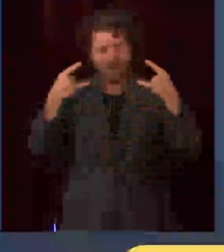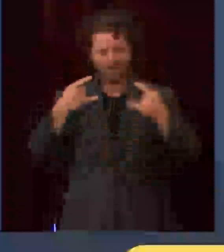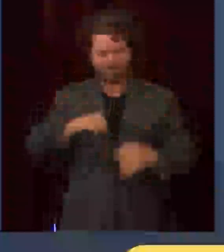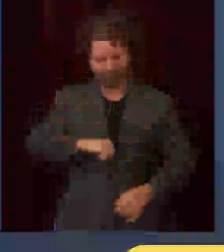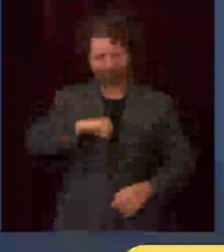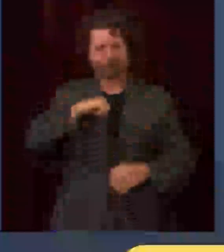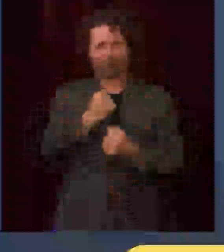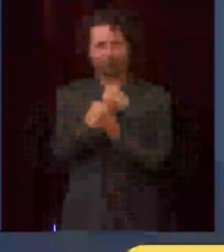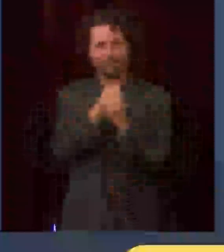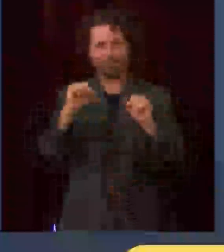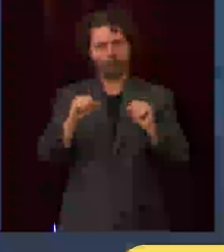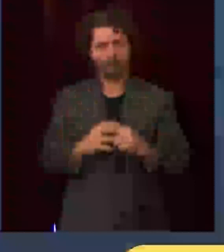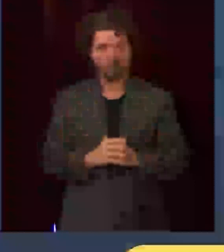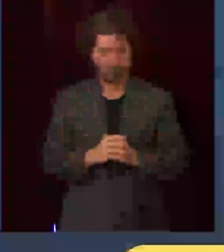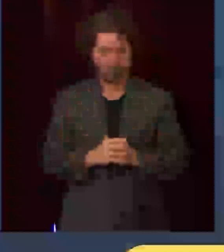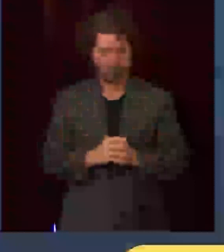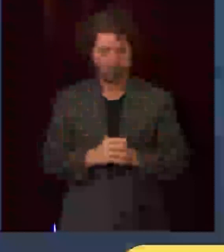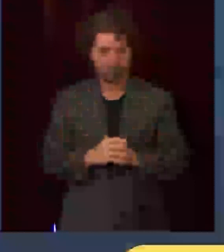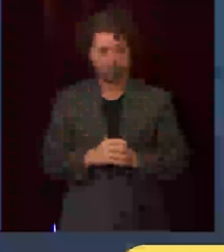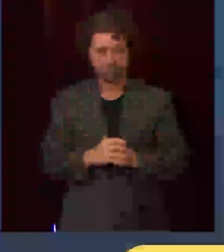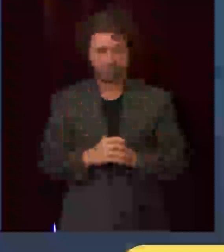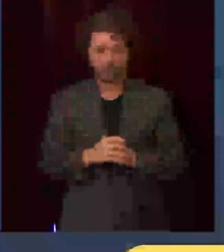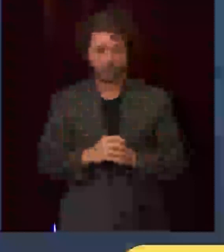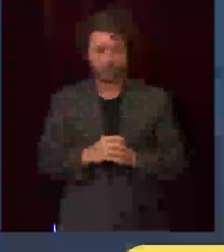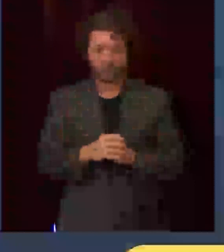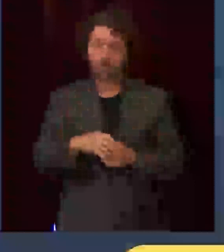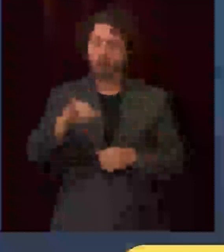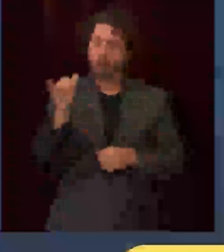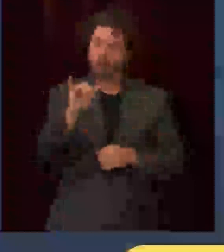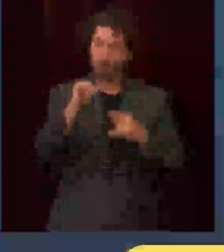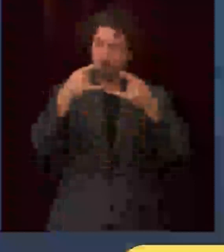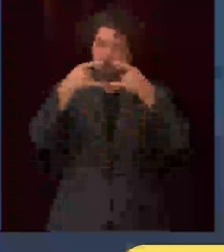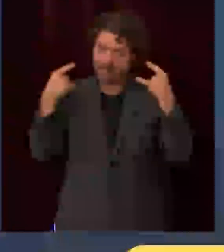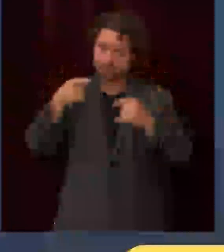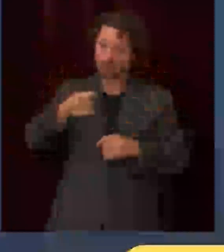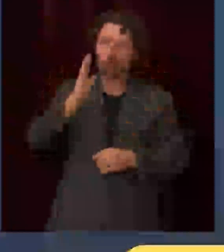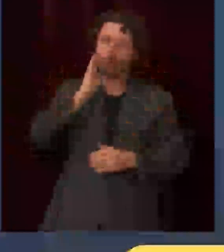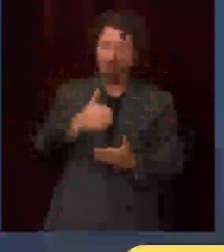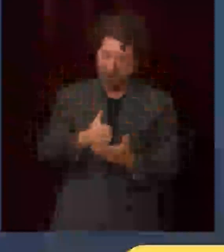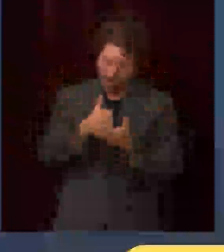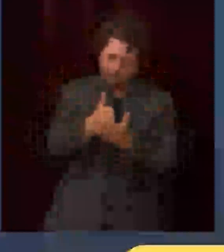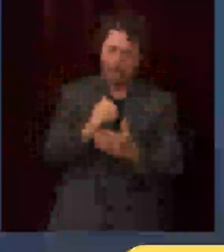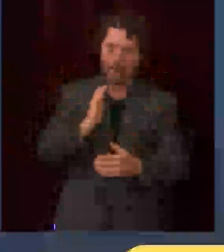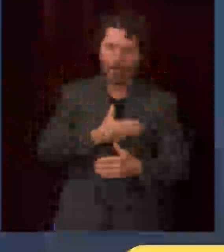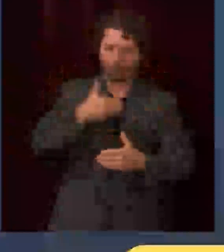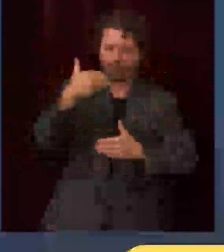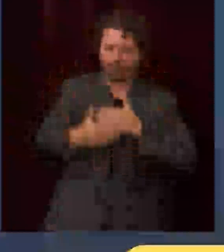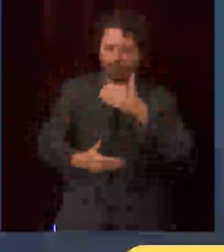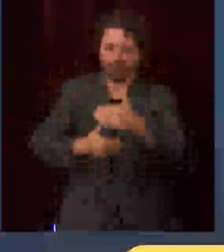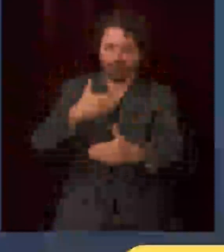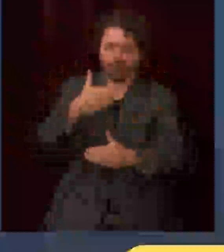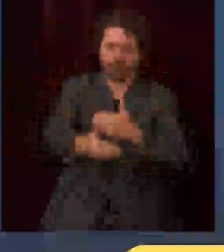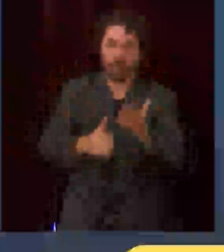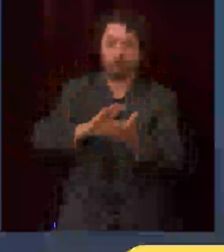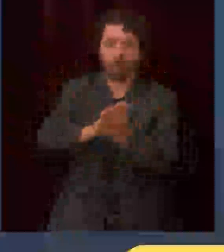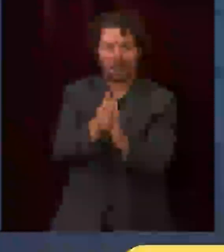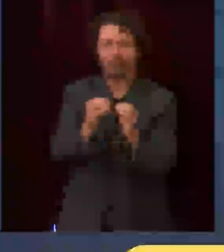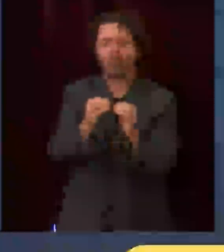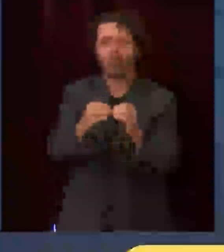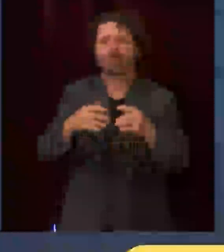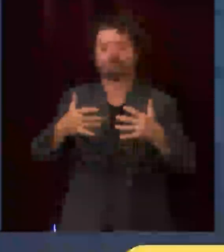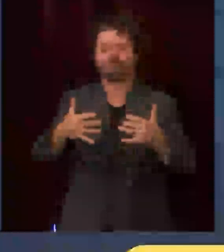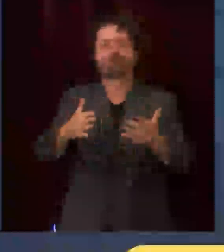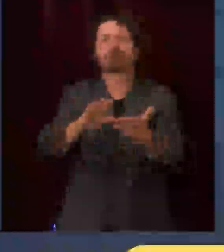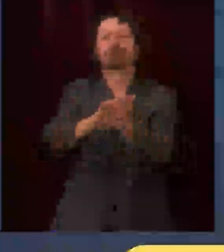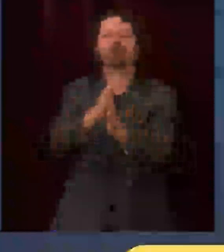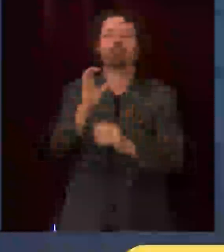forward. So we're implementing new and necessary guidance for workers to